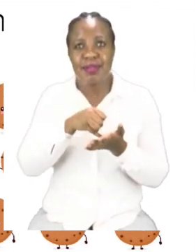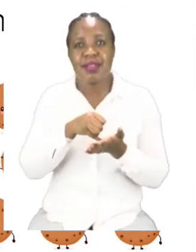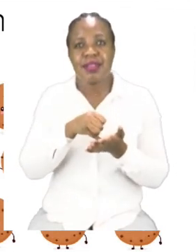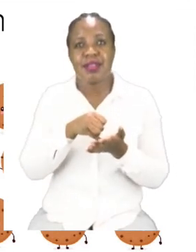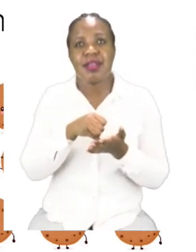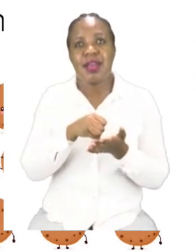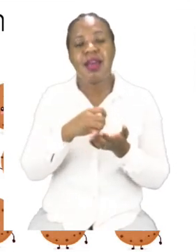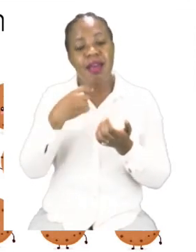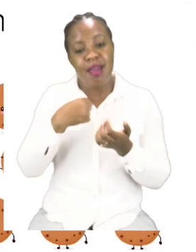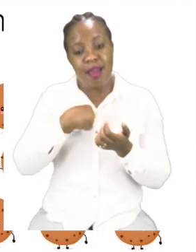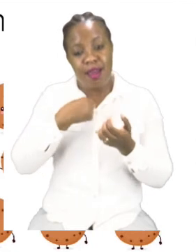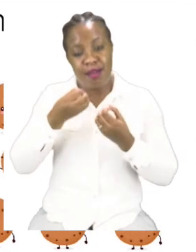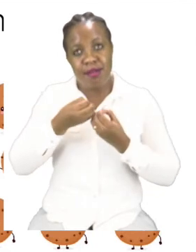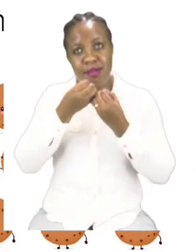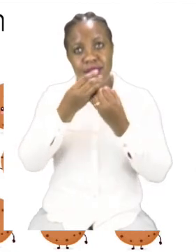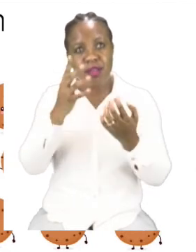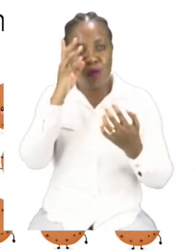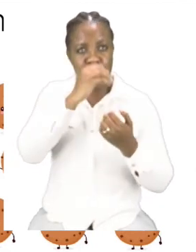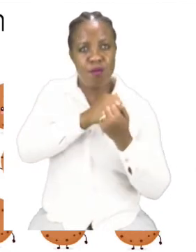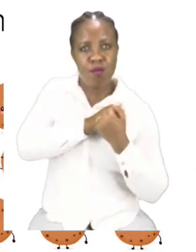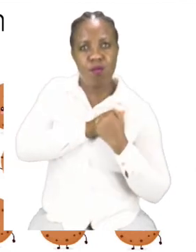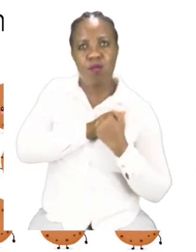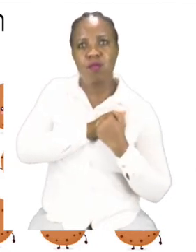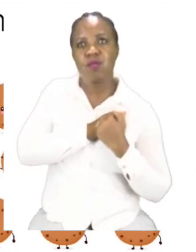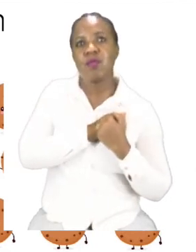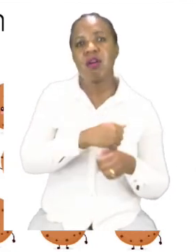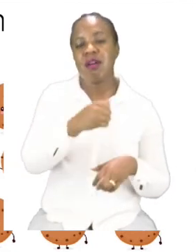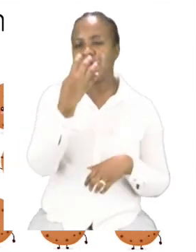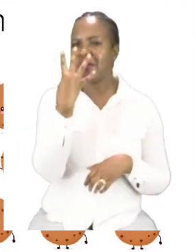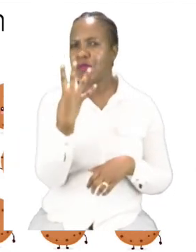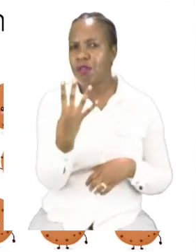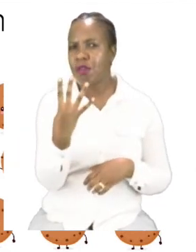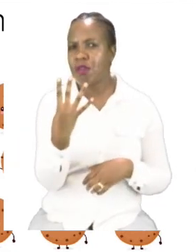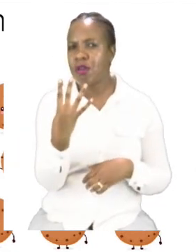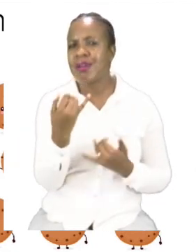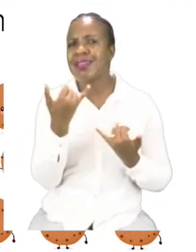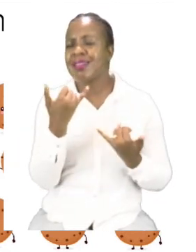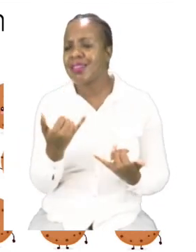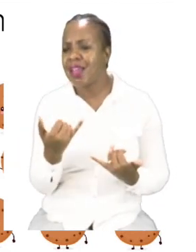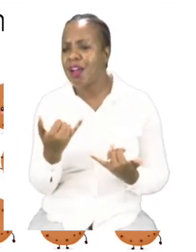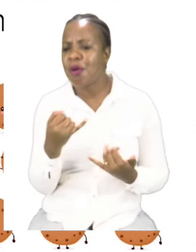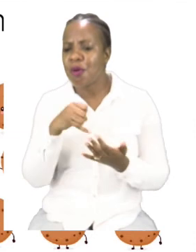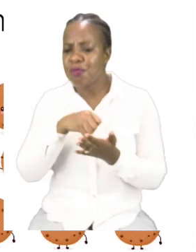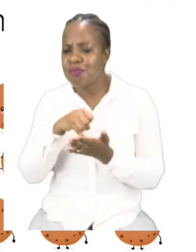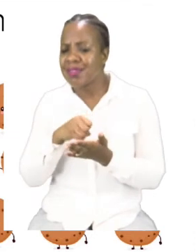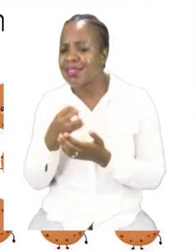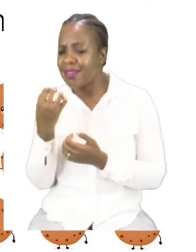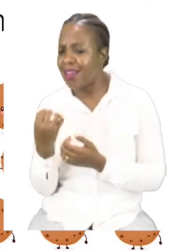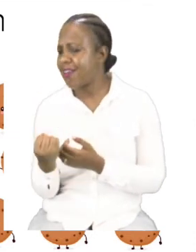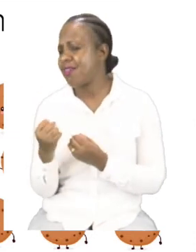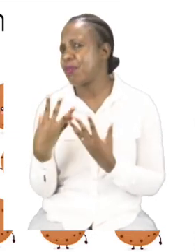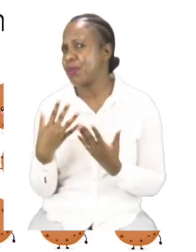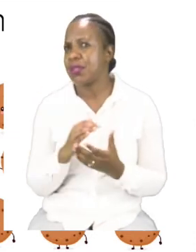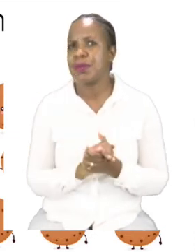4. How many biscuits do I have left? Now let's read it